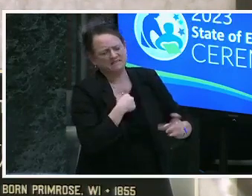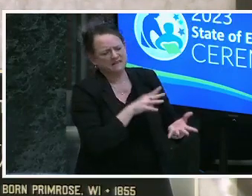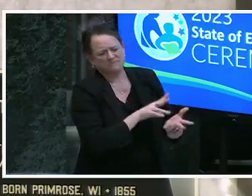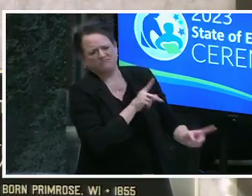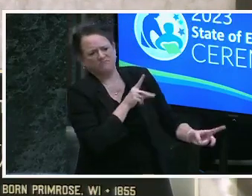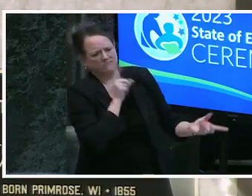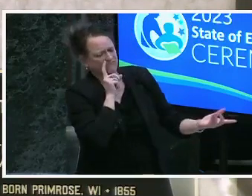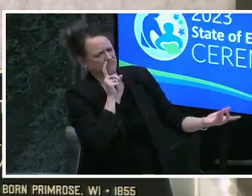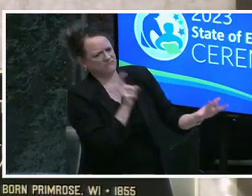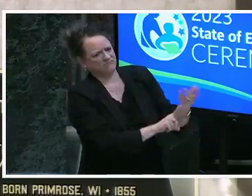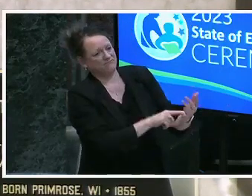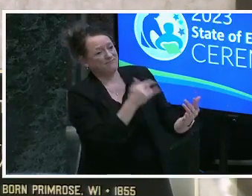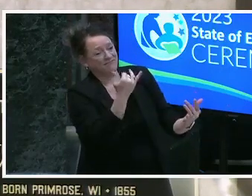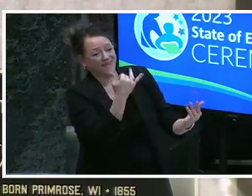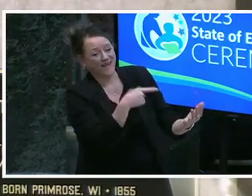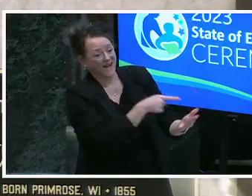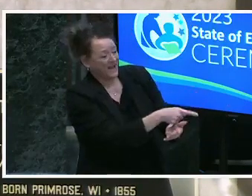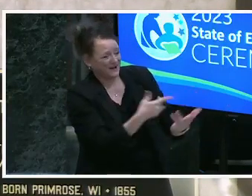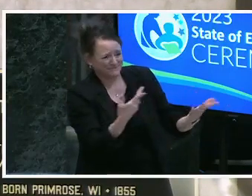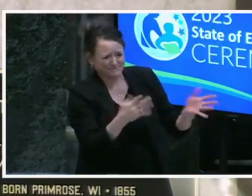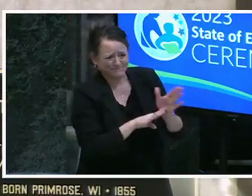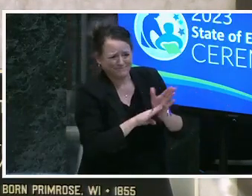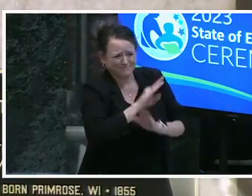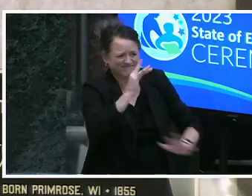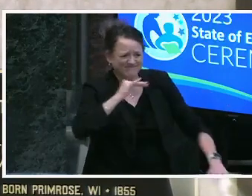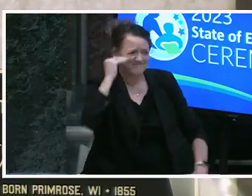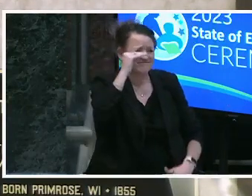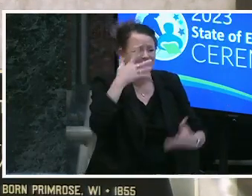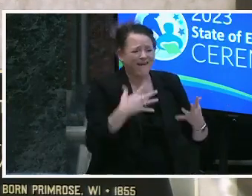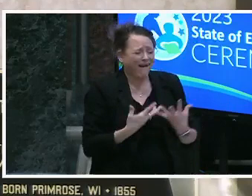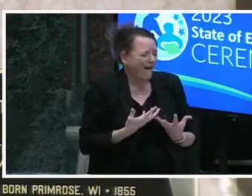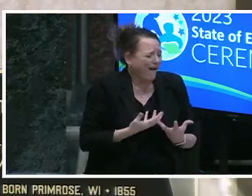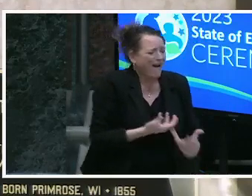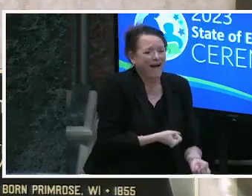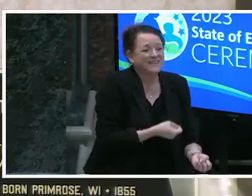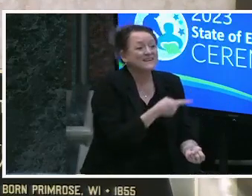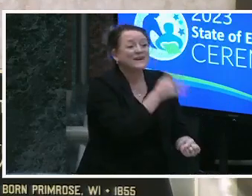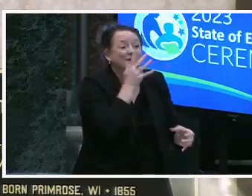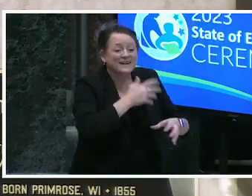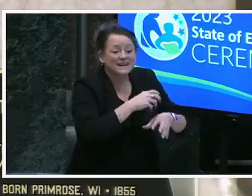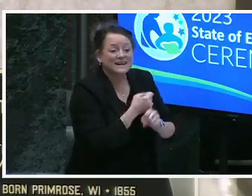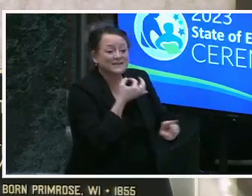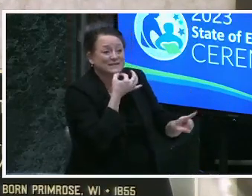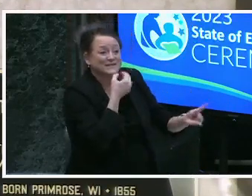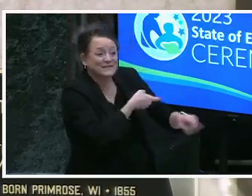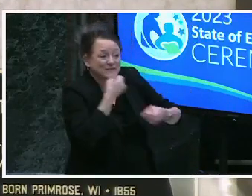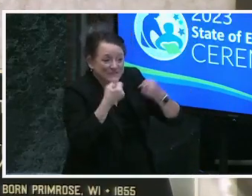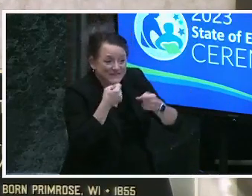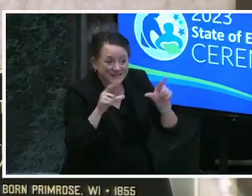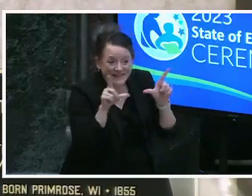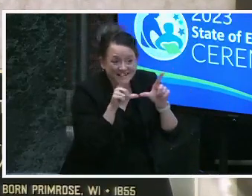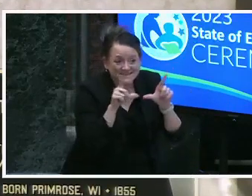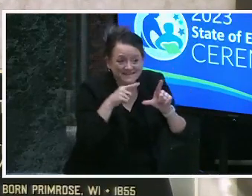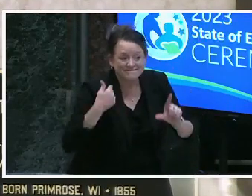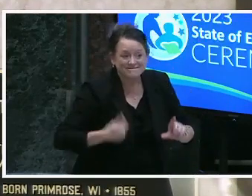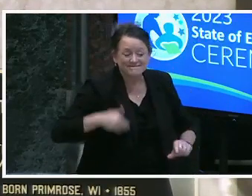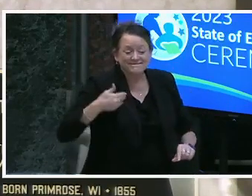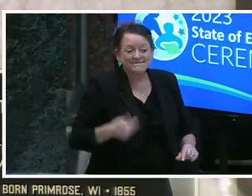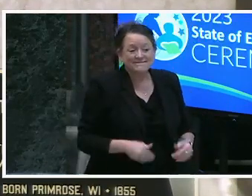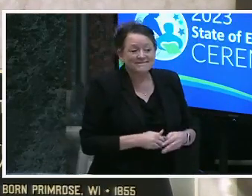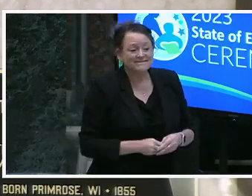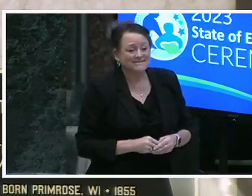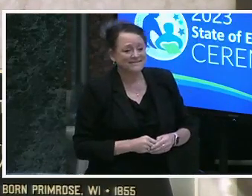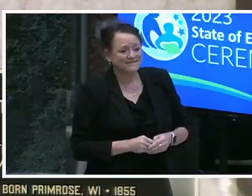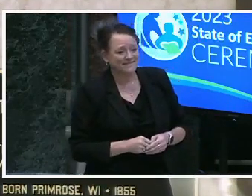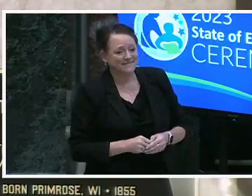a confident young woman who will earn her driver's license by the end of the year. Every conversation my